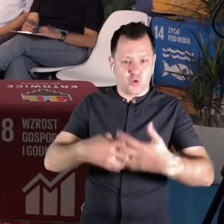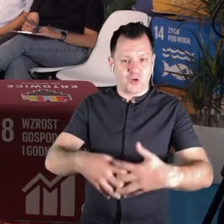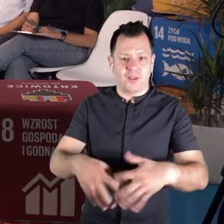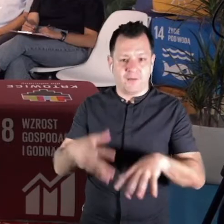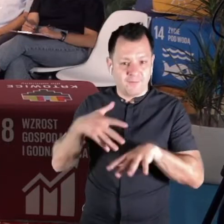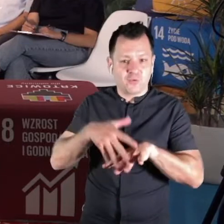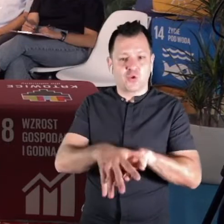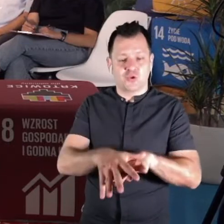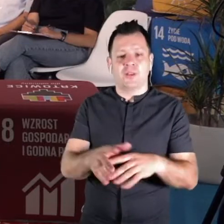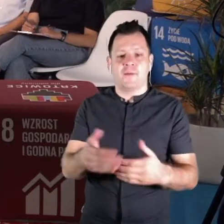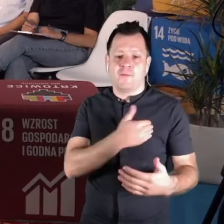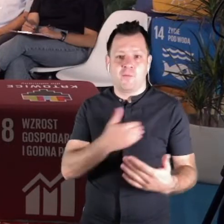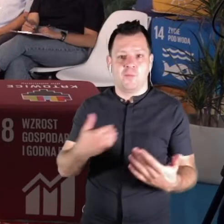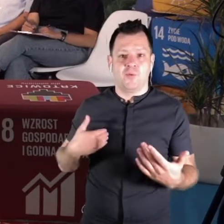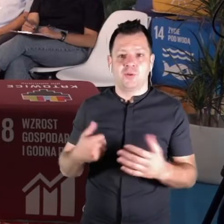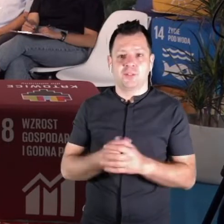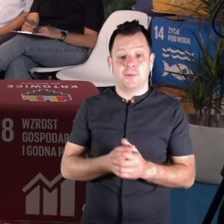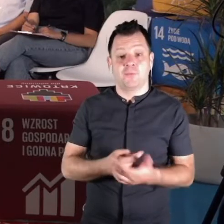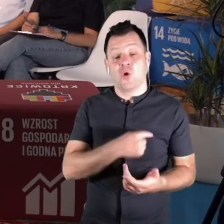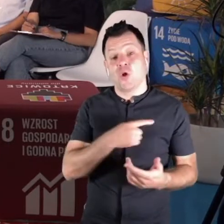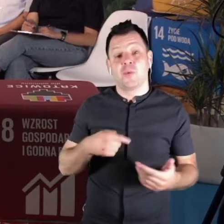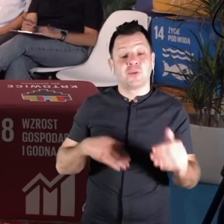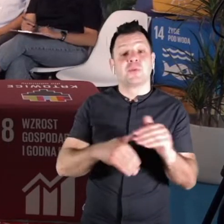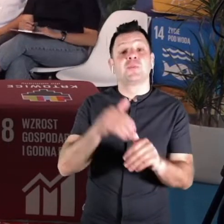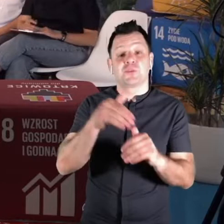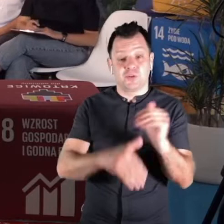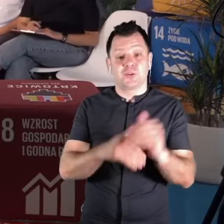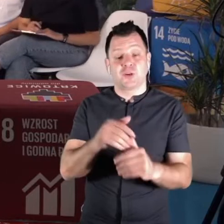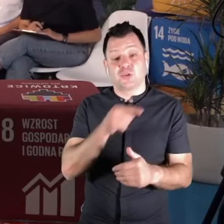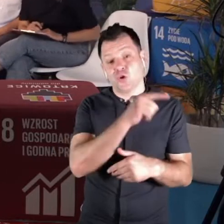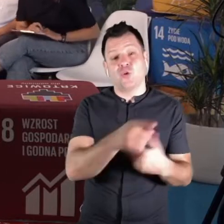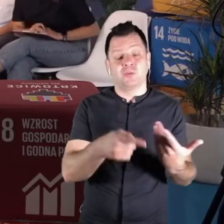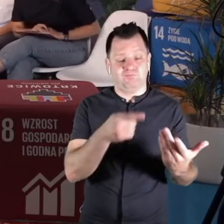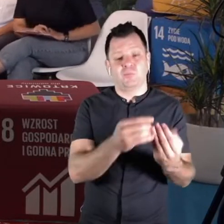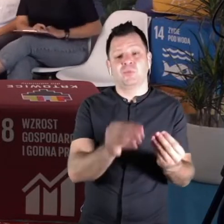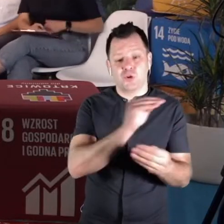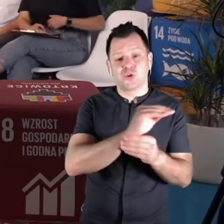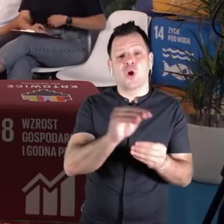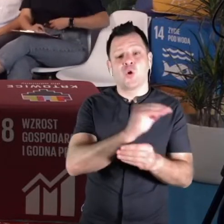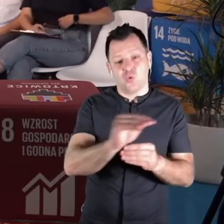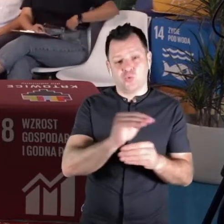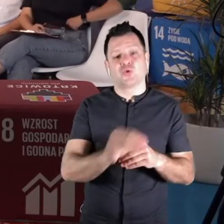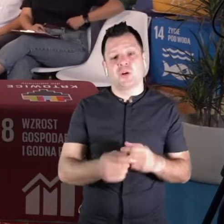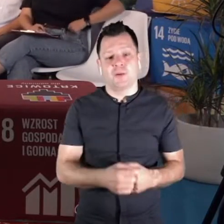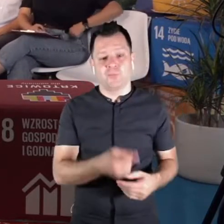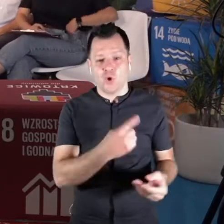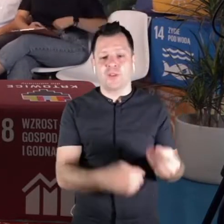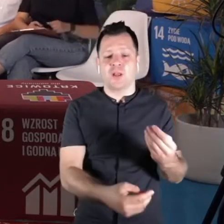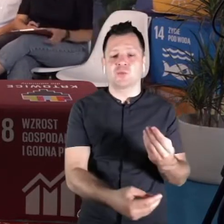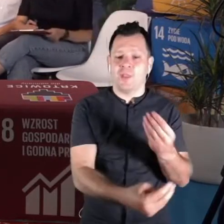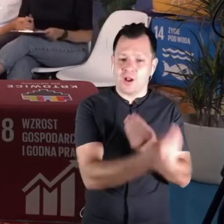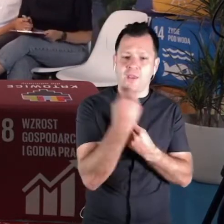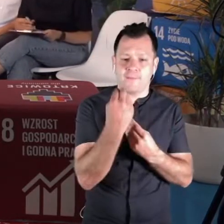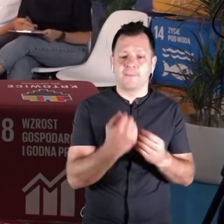they were actually learning with us and giving us the feedback. So they were kind of in the working group.